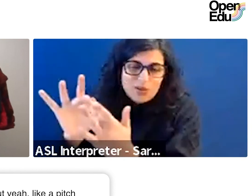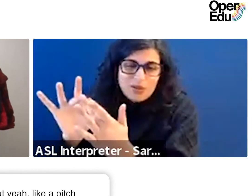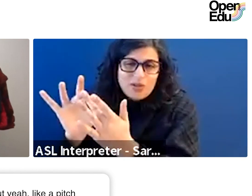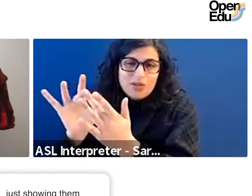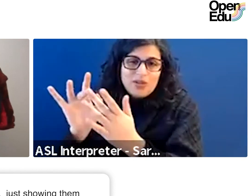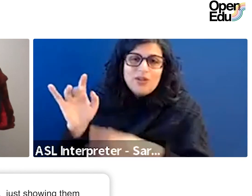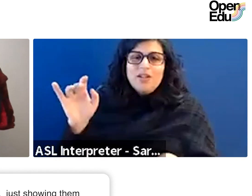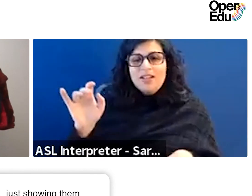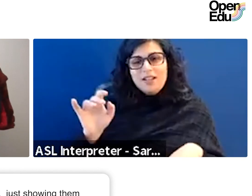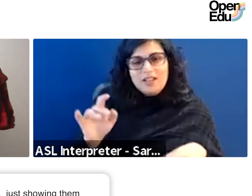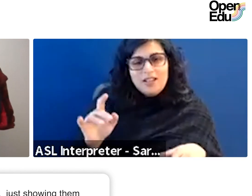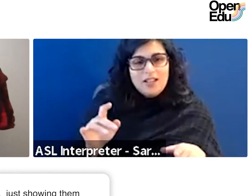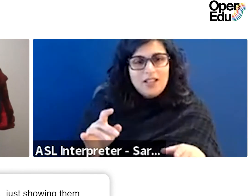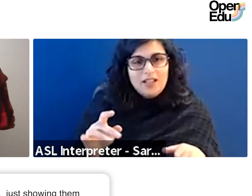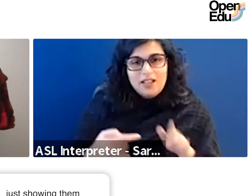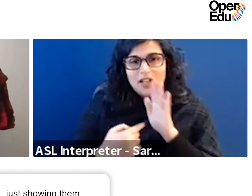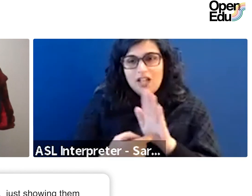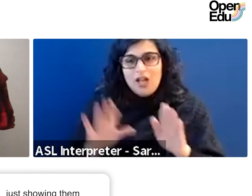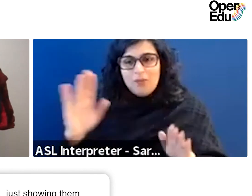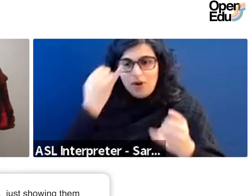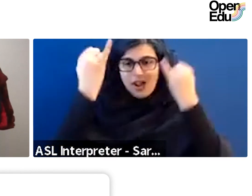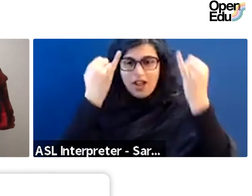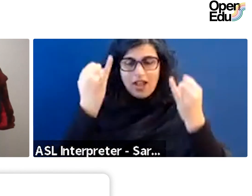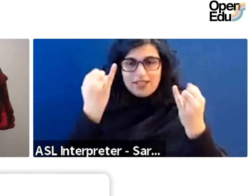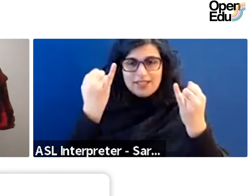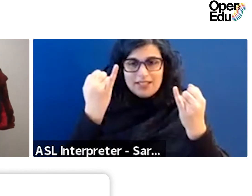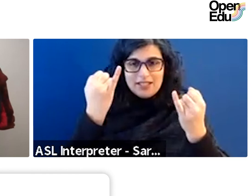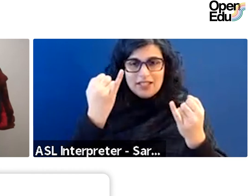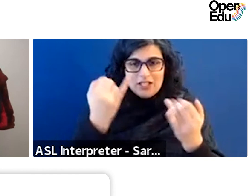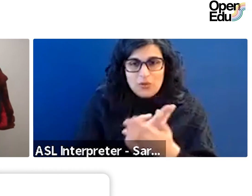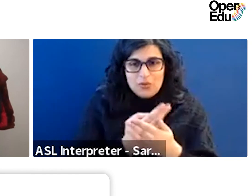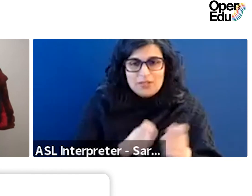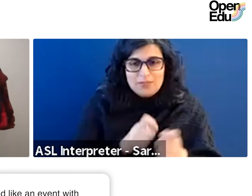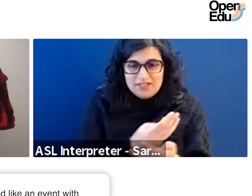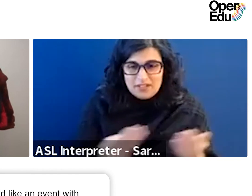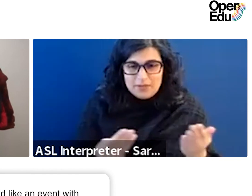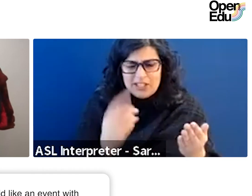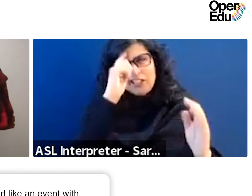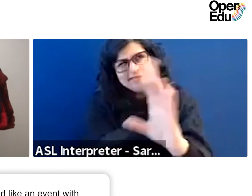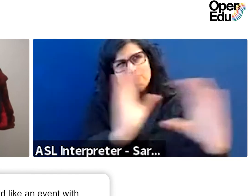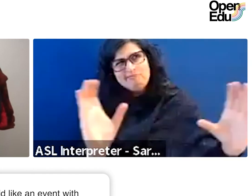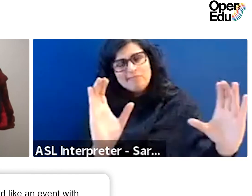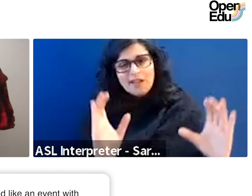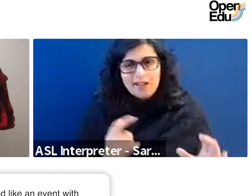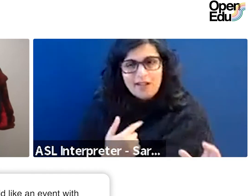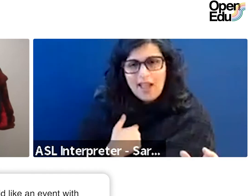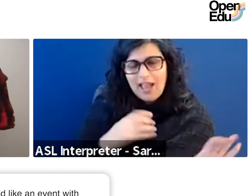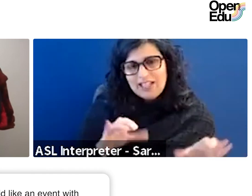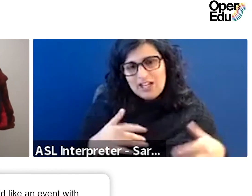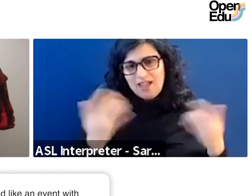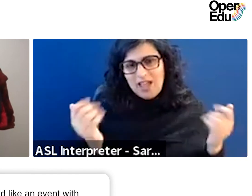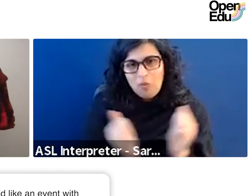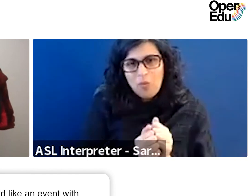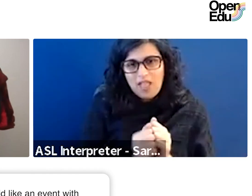most of the time works, just showing them your idea of what you would use certain materials for. I did like an event with